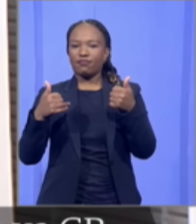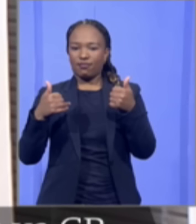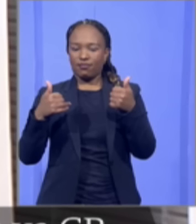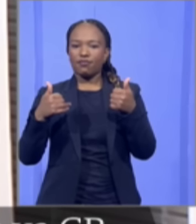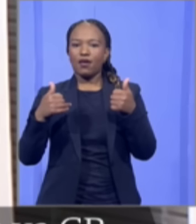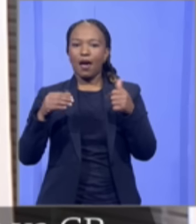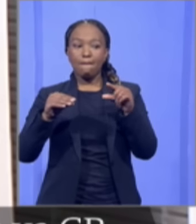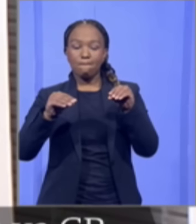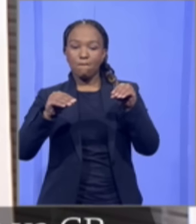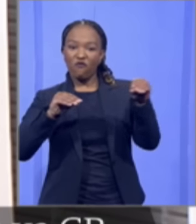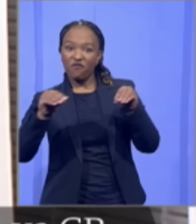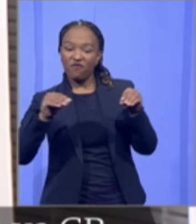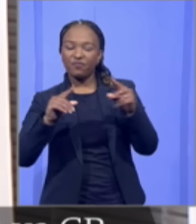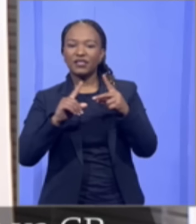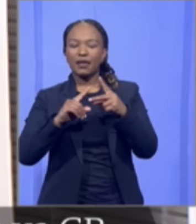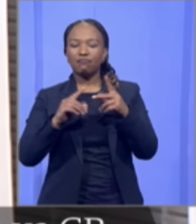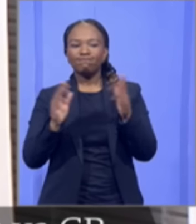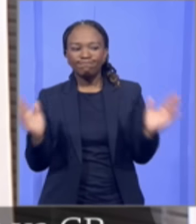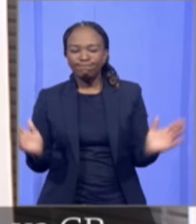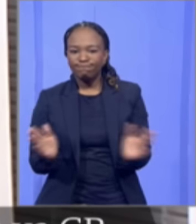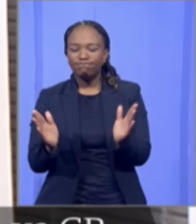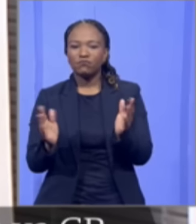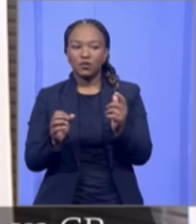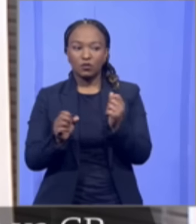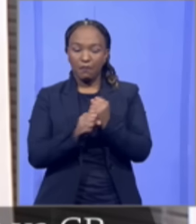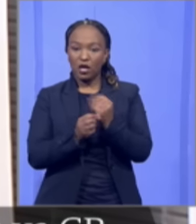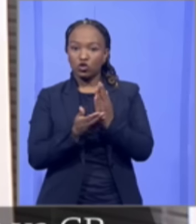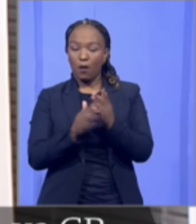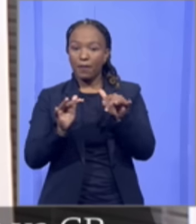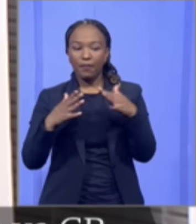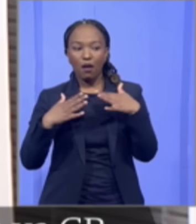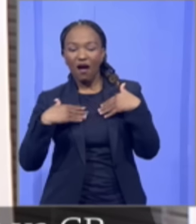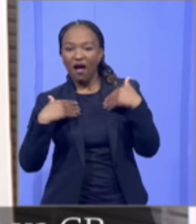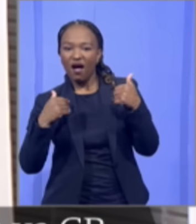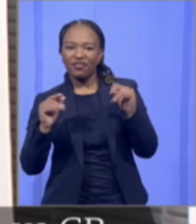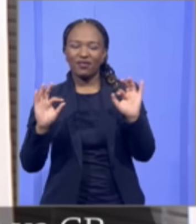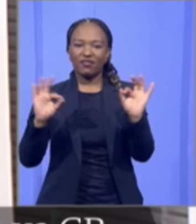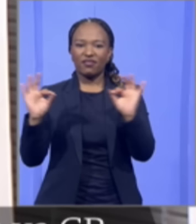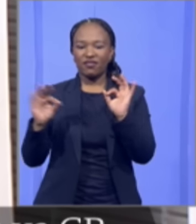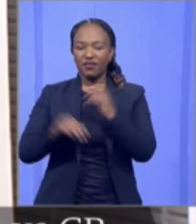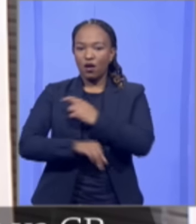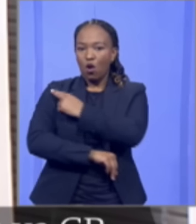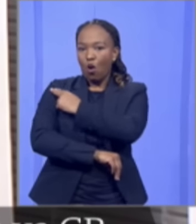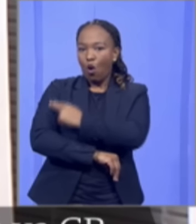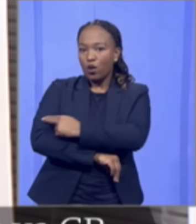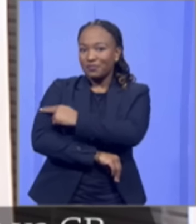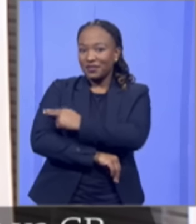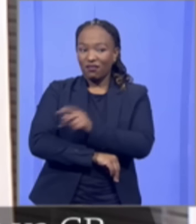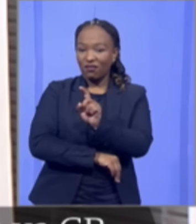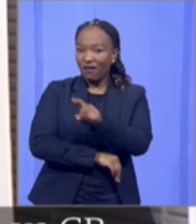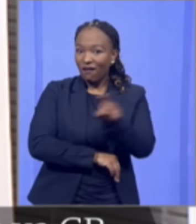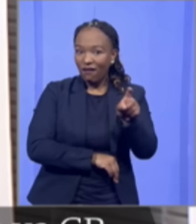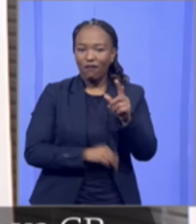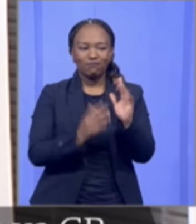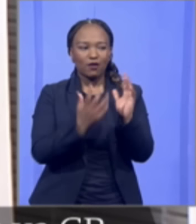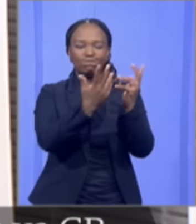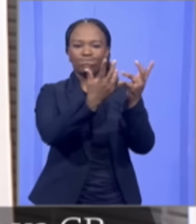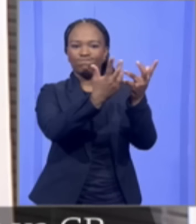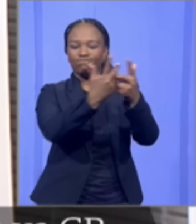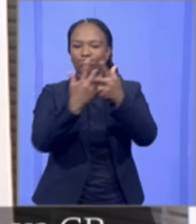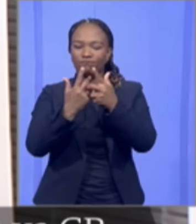good living lifestyles, and to ensure that our hospitals meet the standard, if not better standards, of